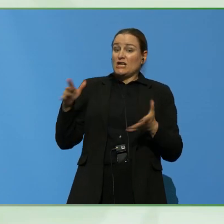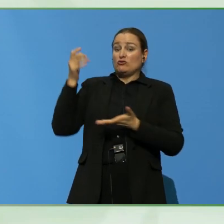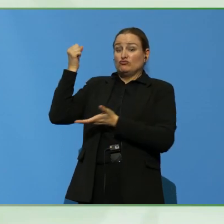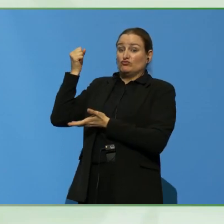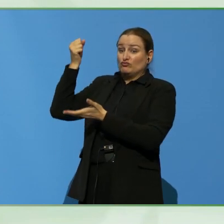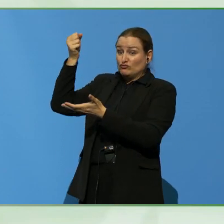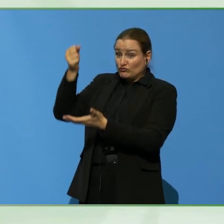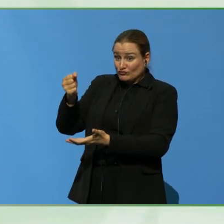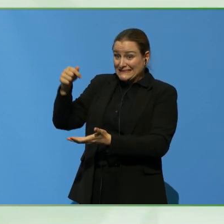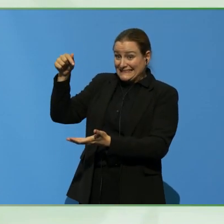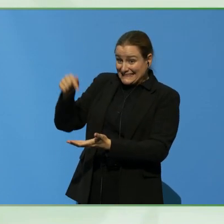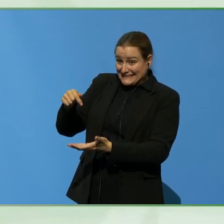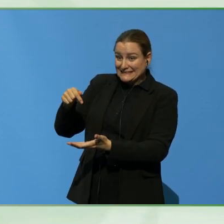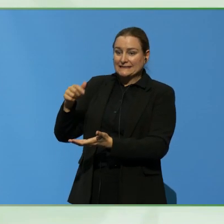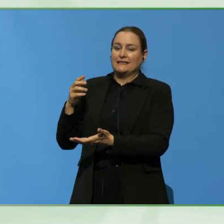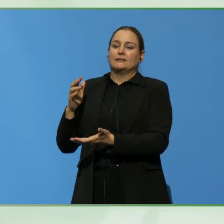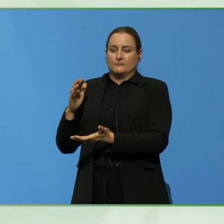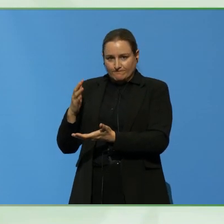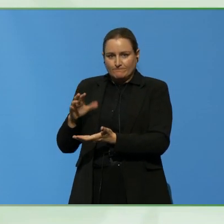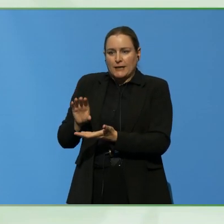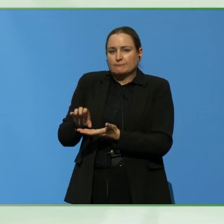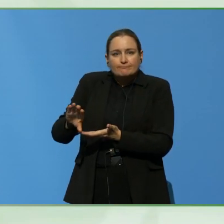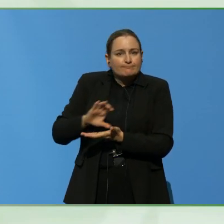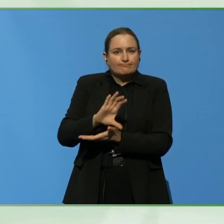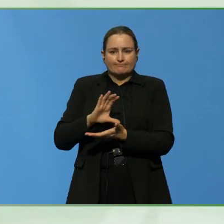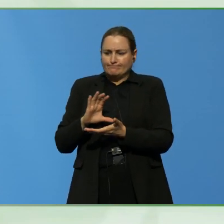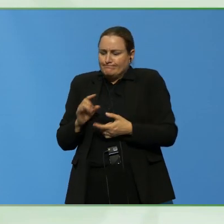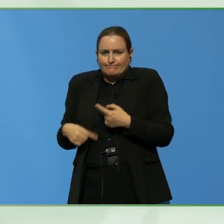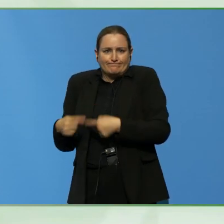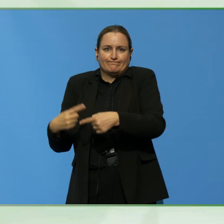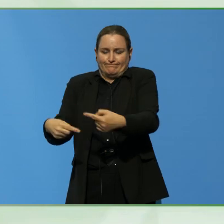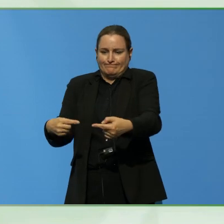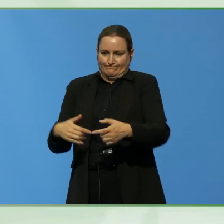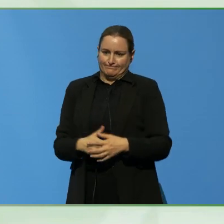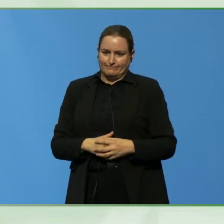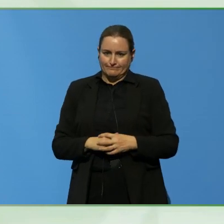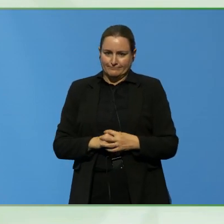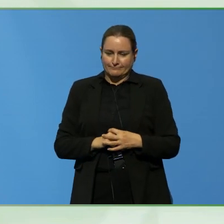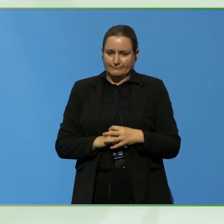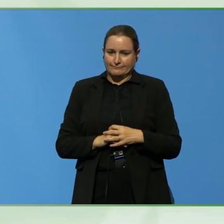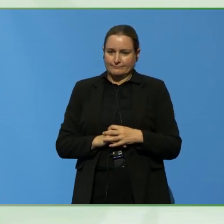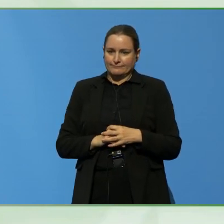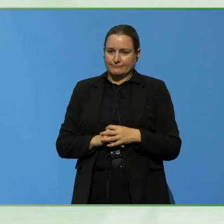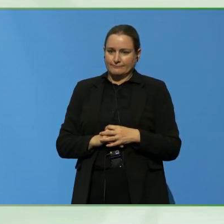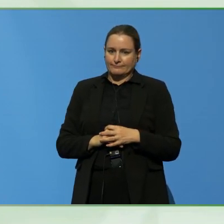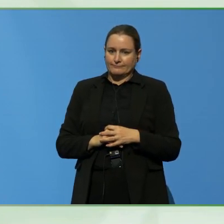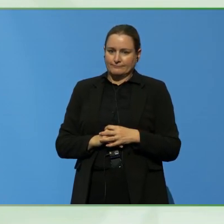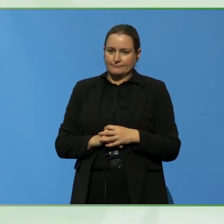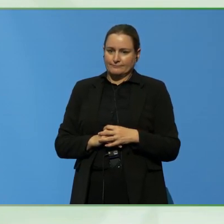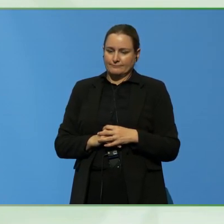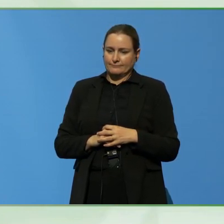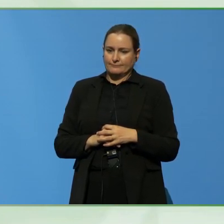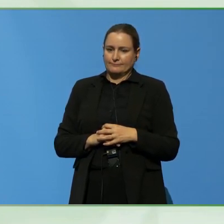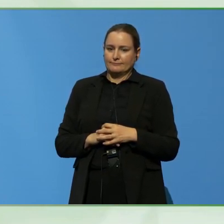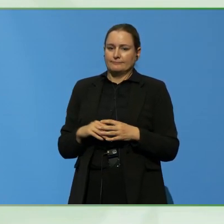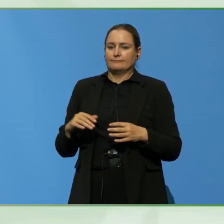the project, and to get the opportunity to the